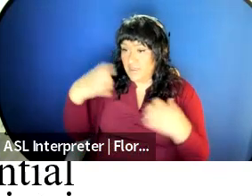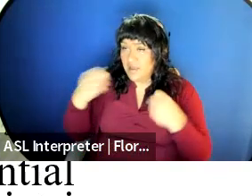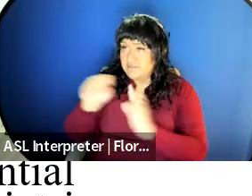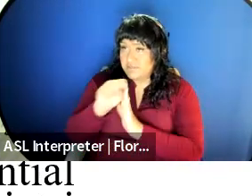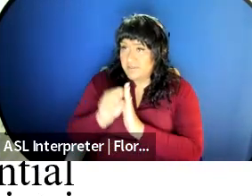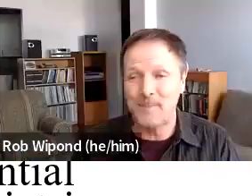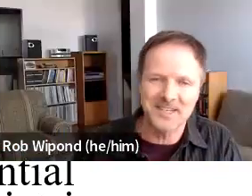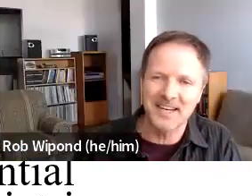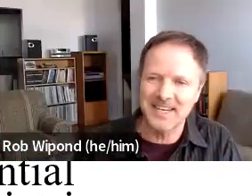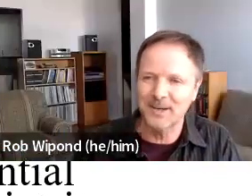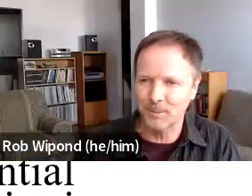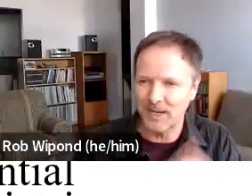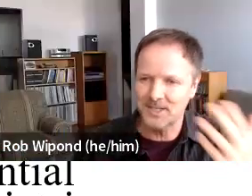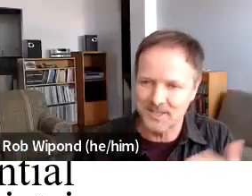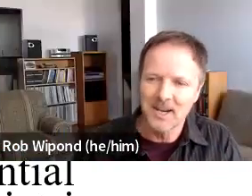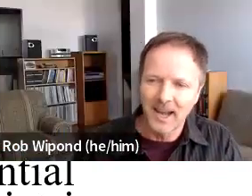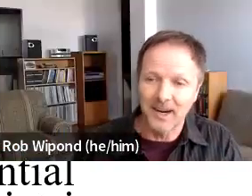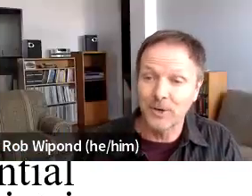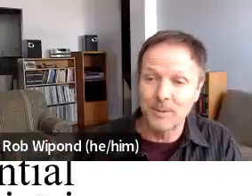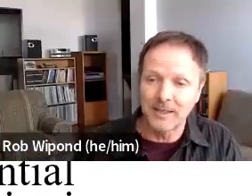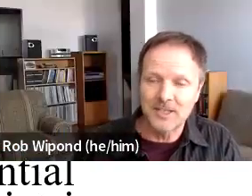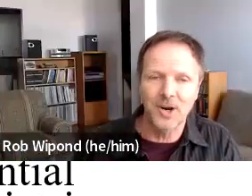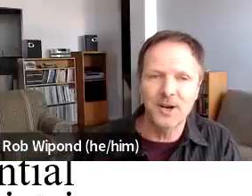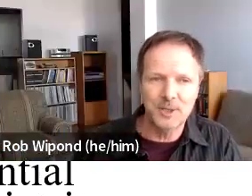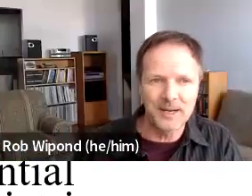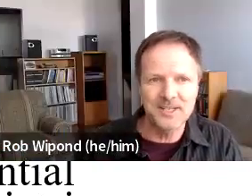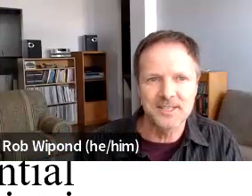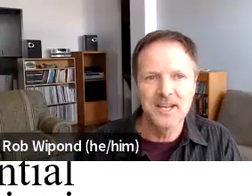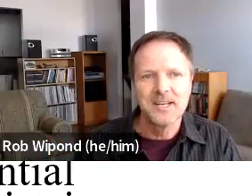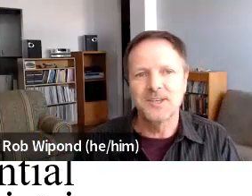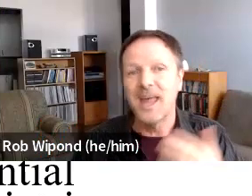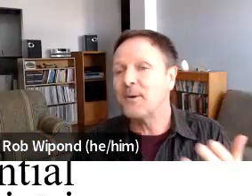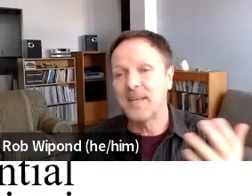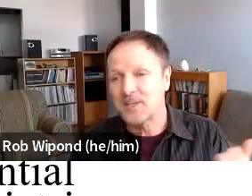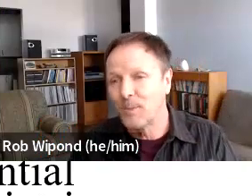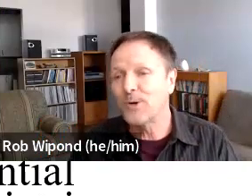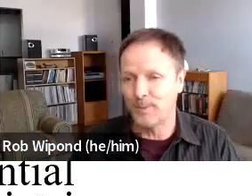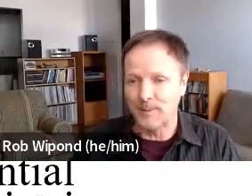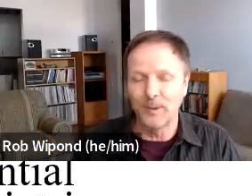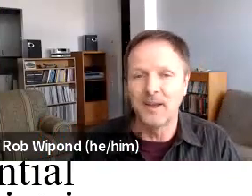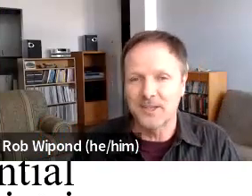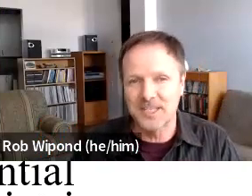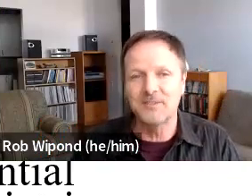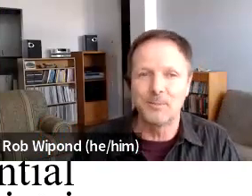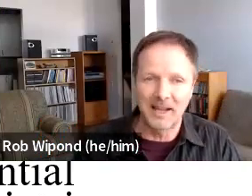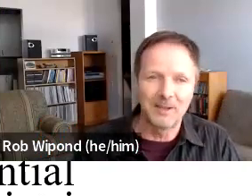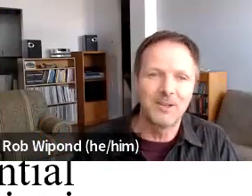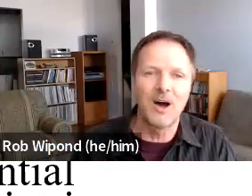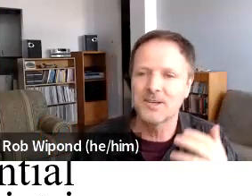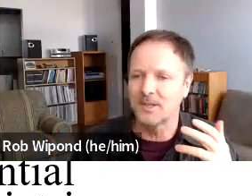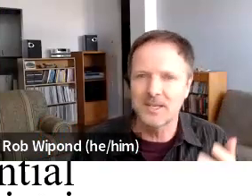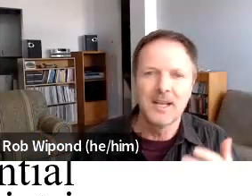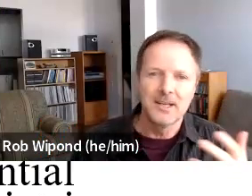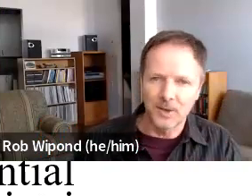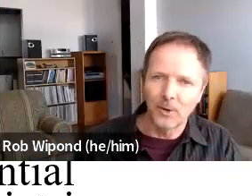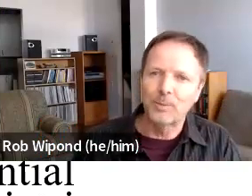hospitals anymore except forensic psychiatric patients, criminally charged patients. So nowadays, most people under civil mental health